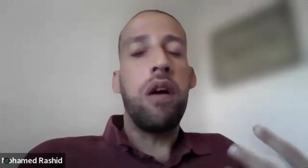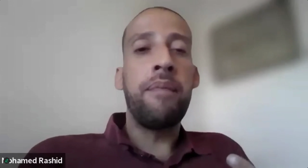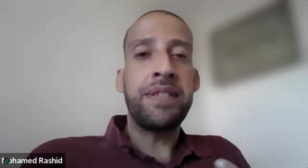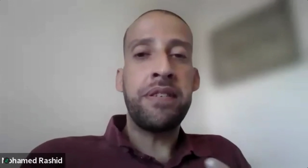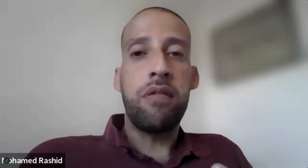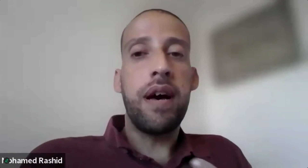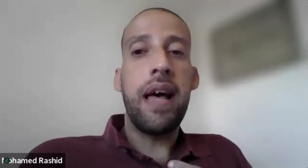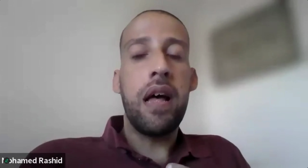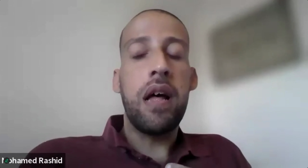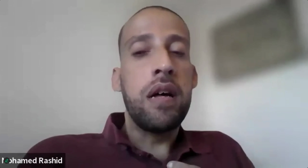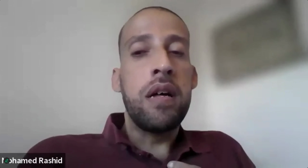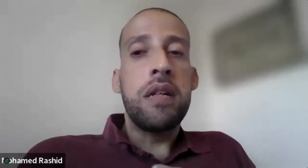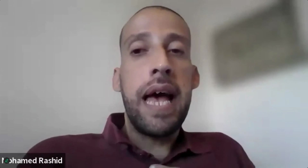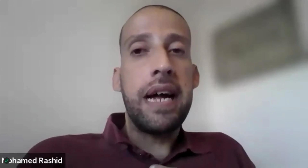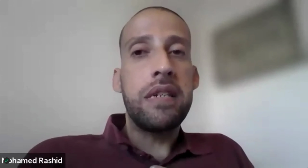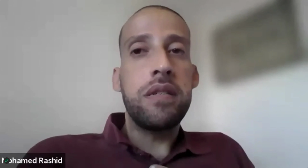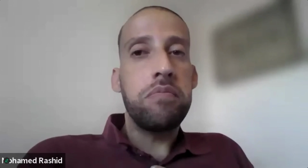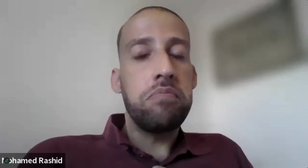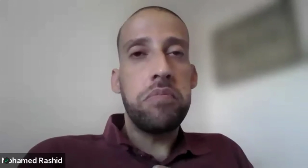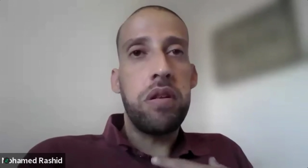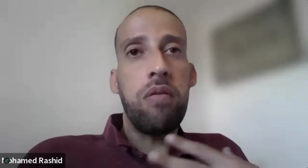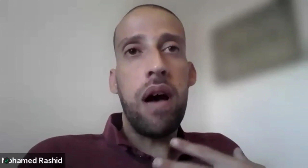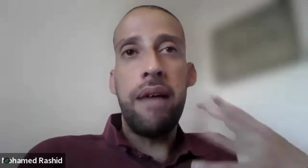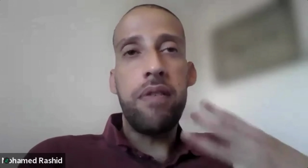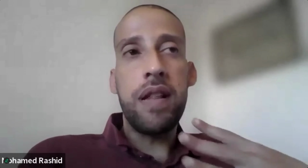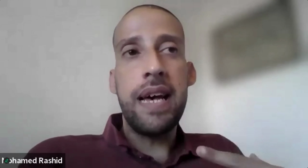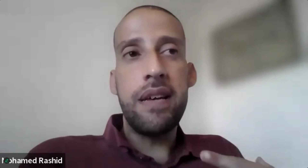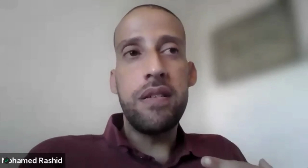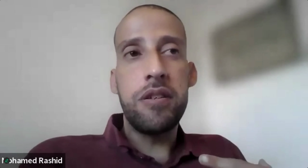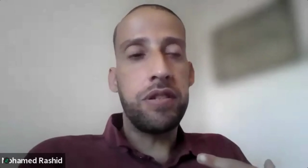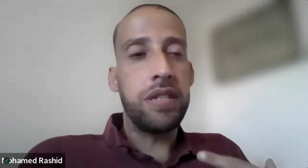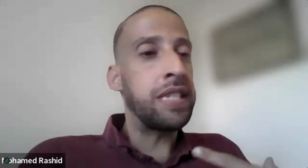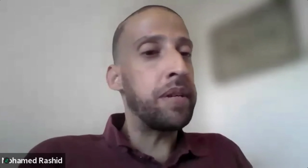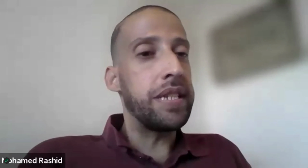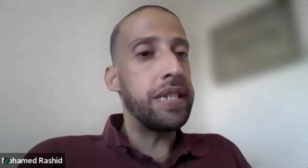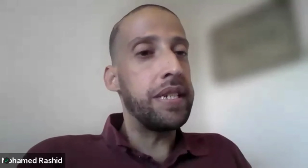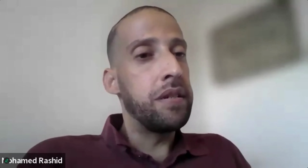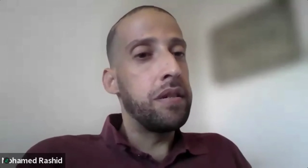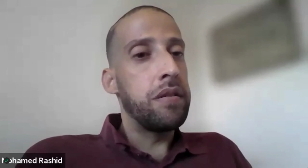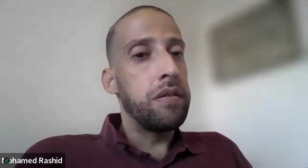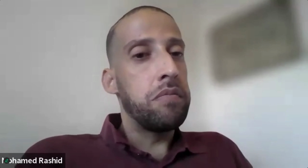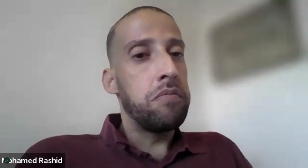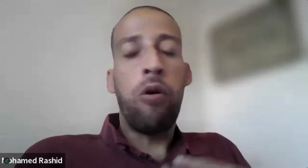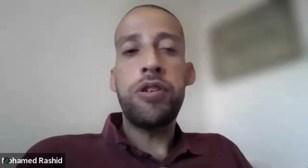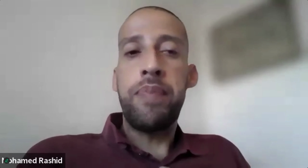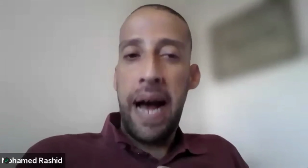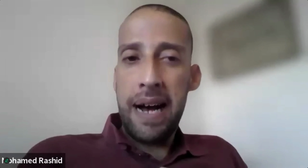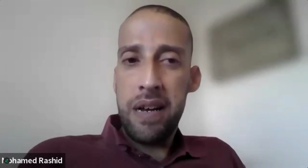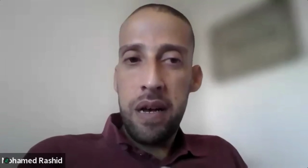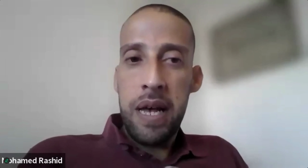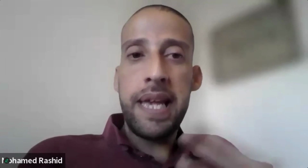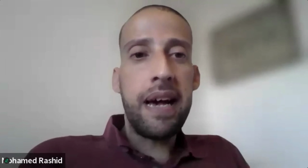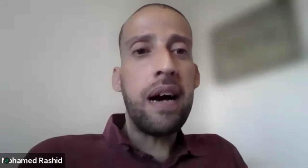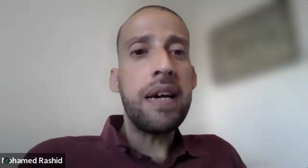or an obstacle, and don't ever let your disability hold you